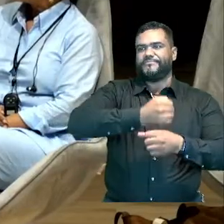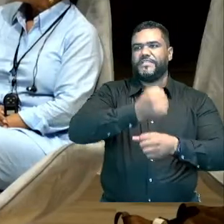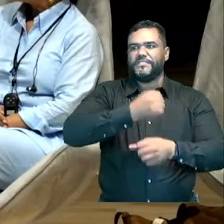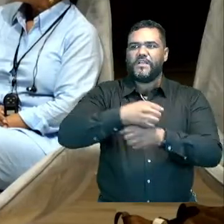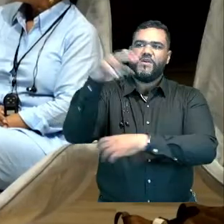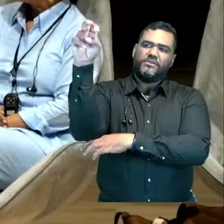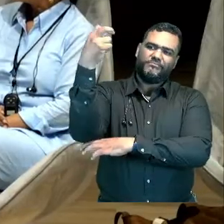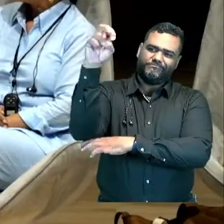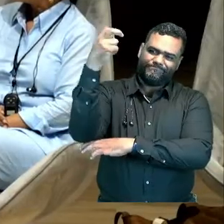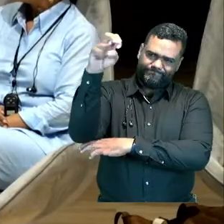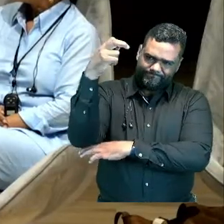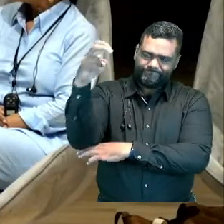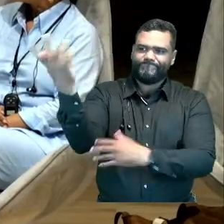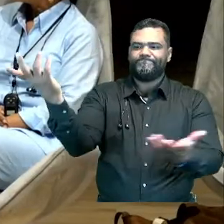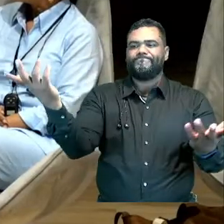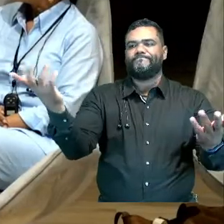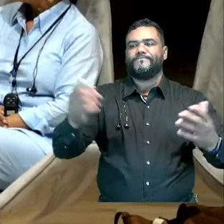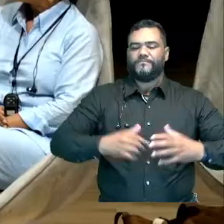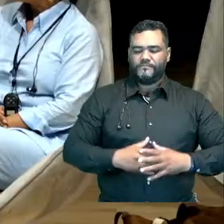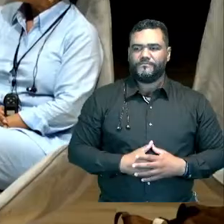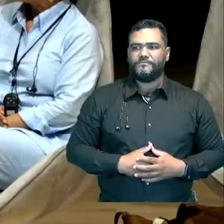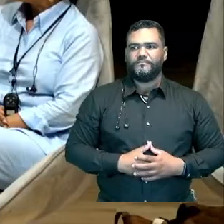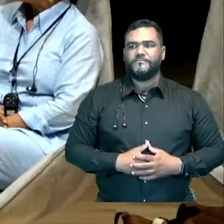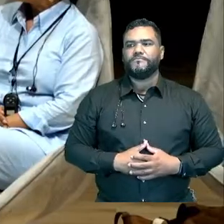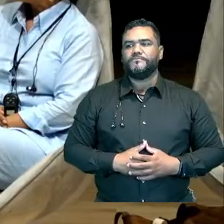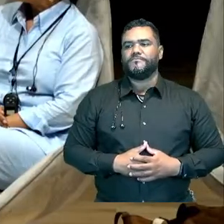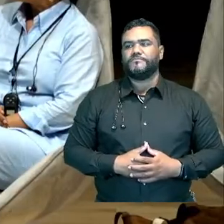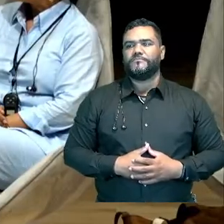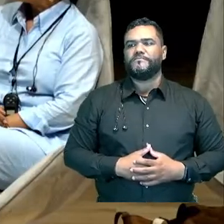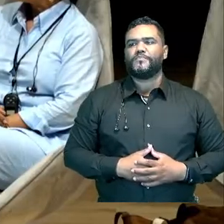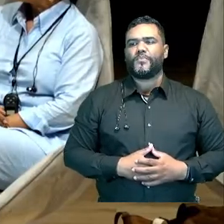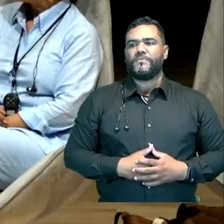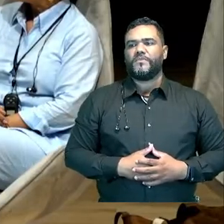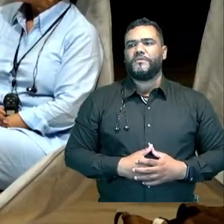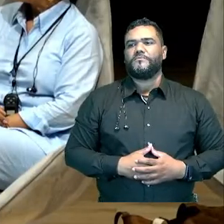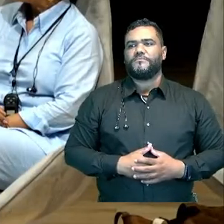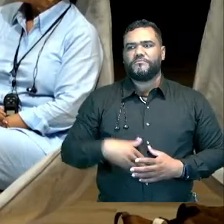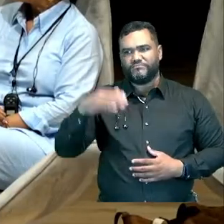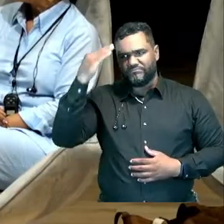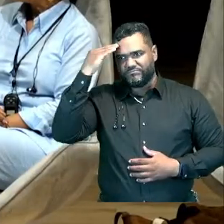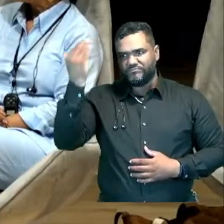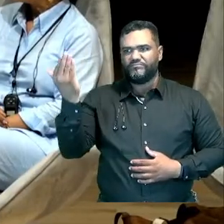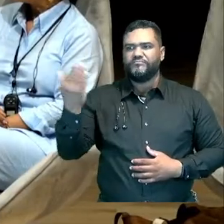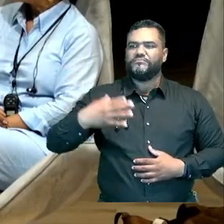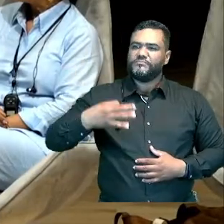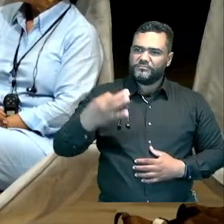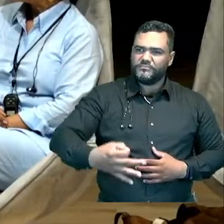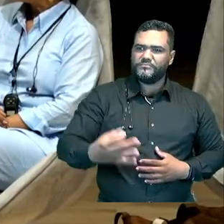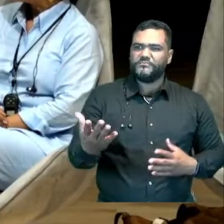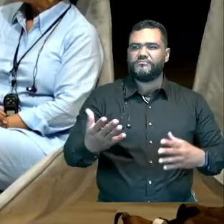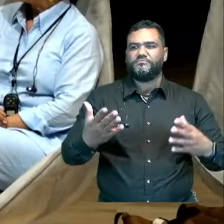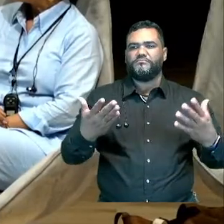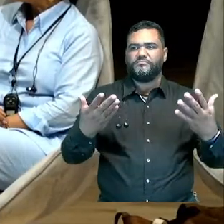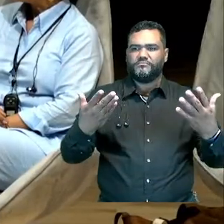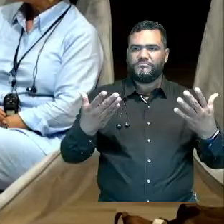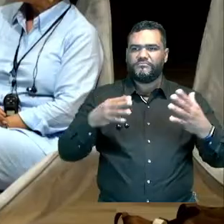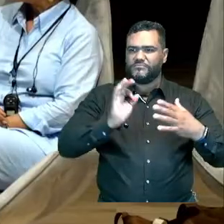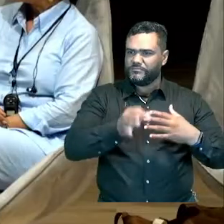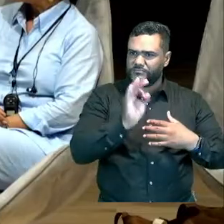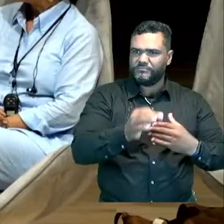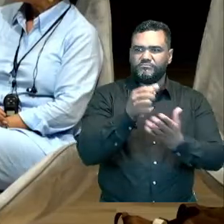boss." And it was a challenge to me in prosecuting a particular case.